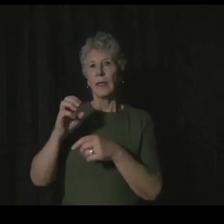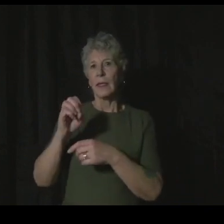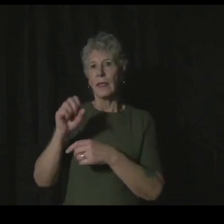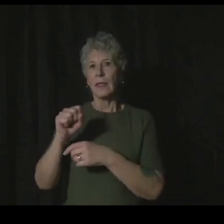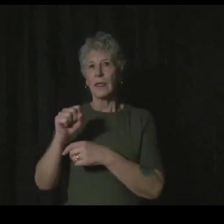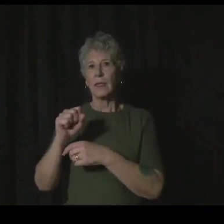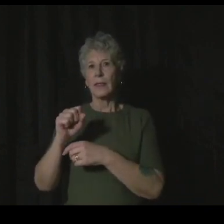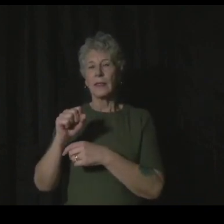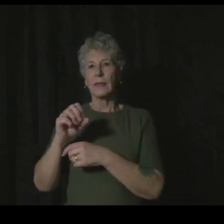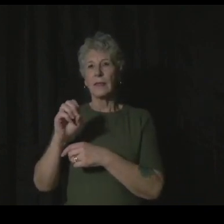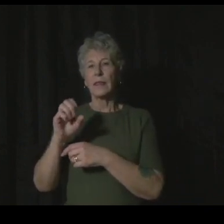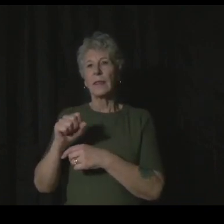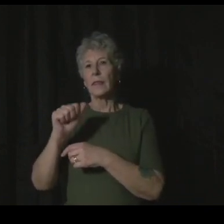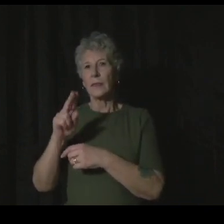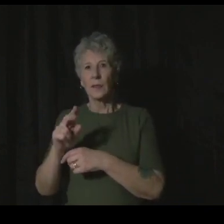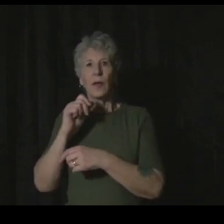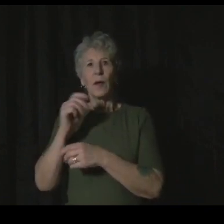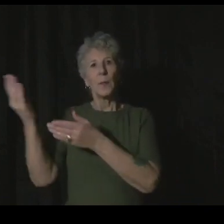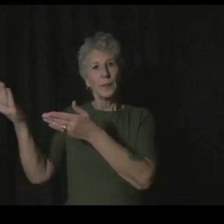brought salvation to the earth.